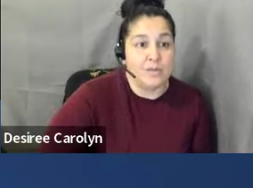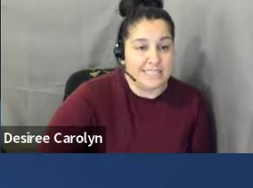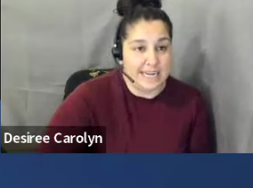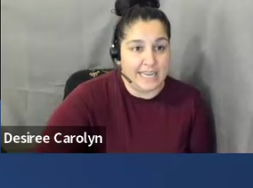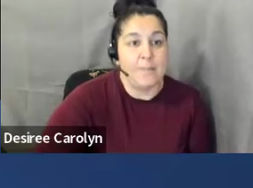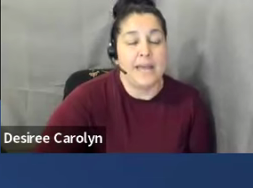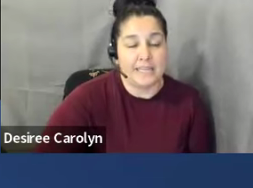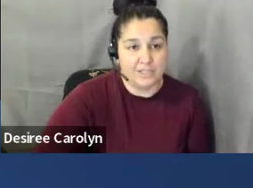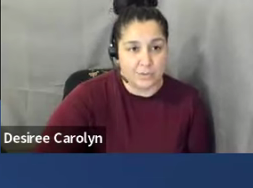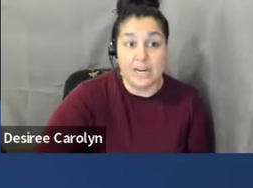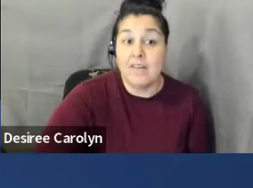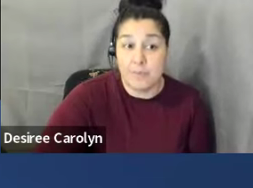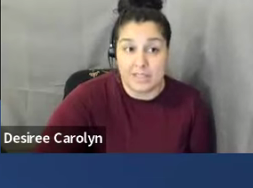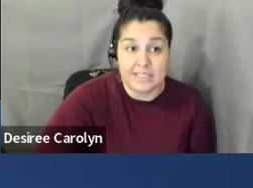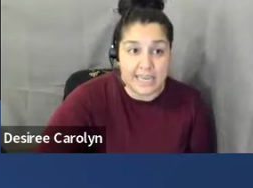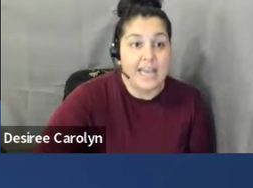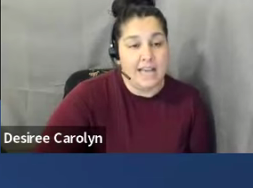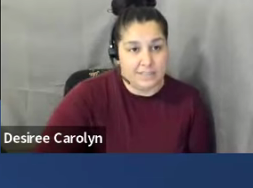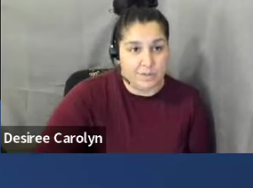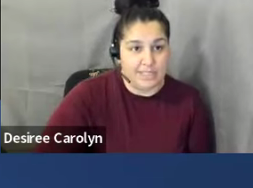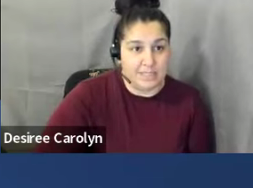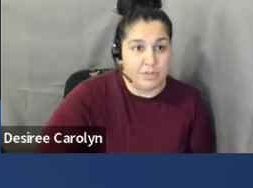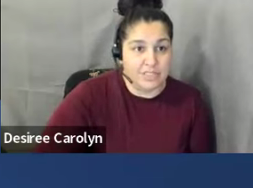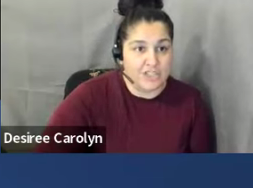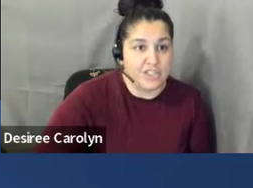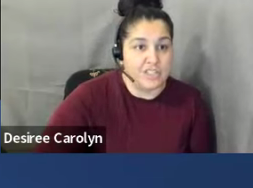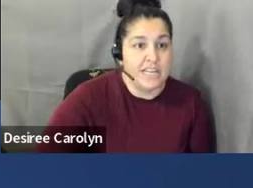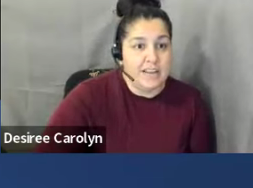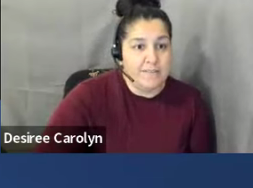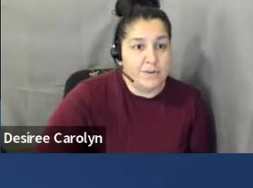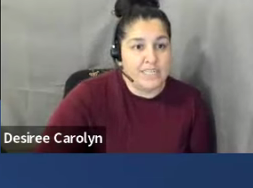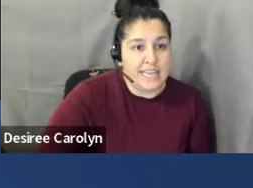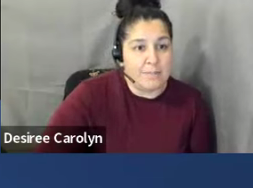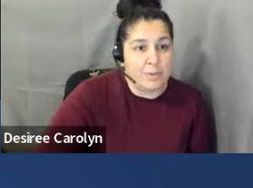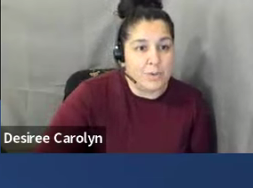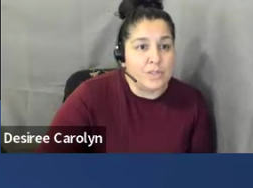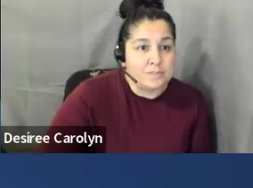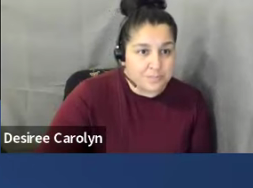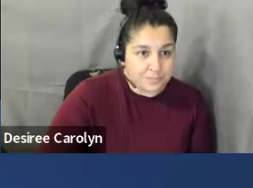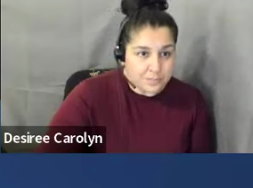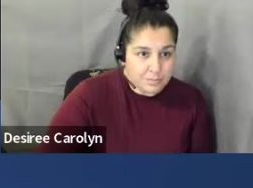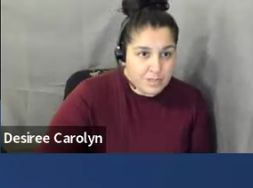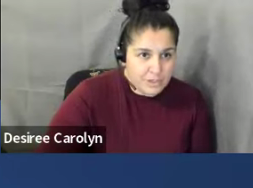mind when setting up any sort of policy, as well as the procedures. For example,